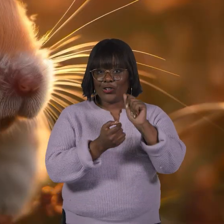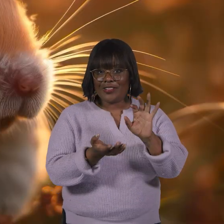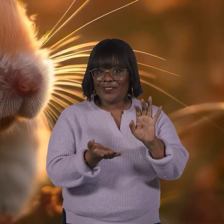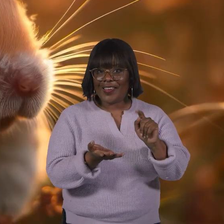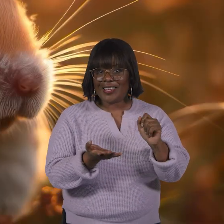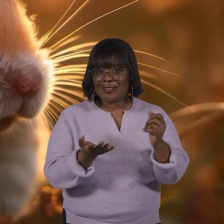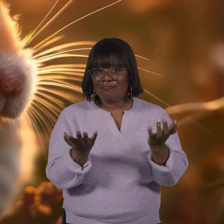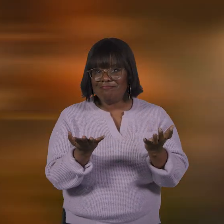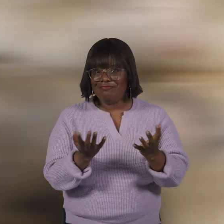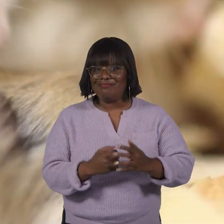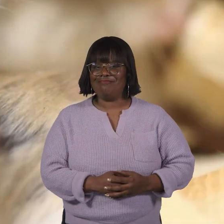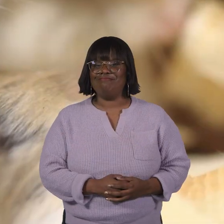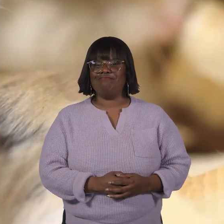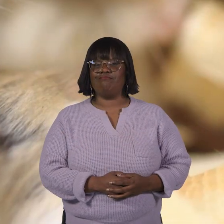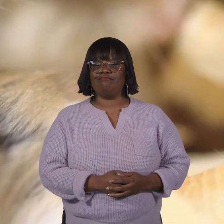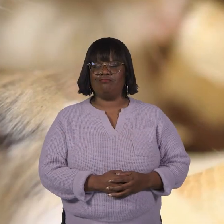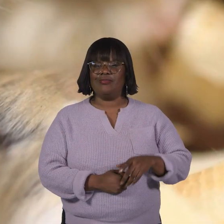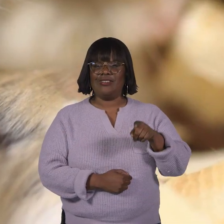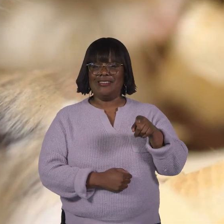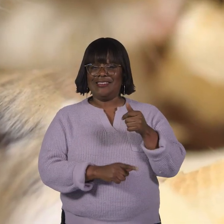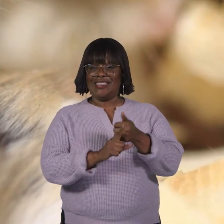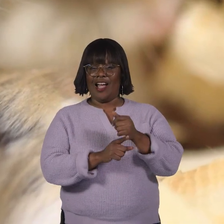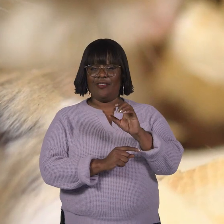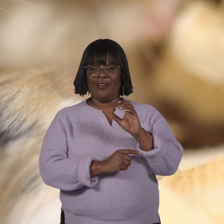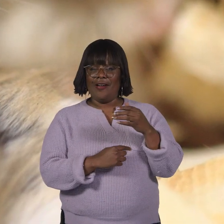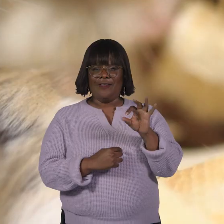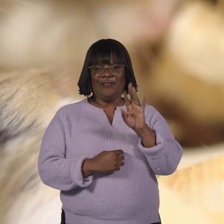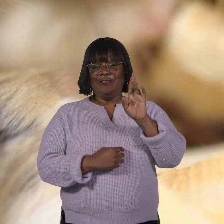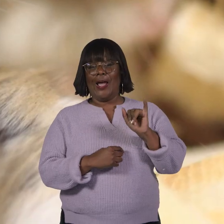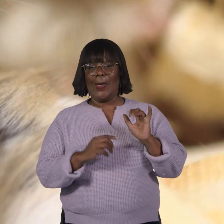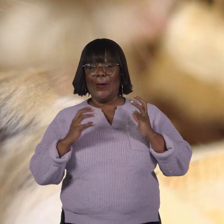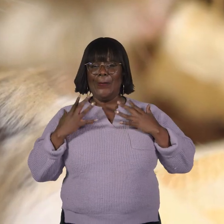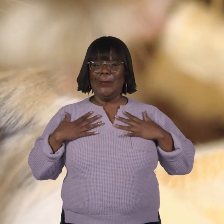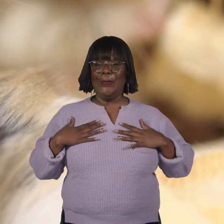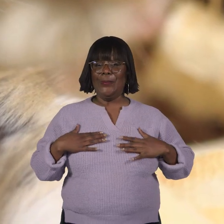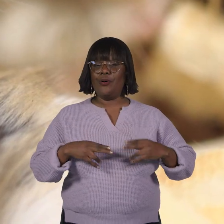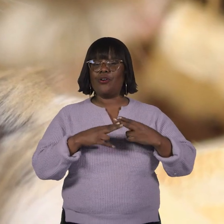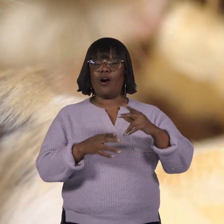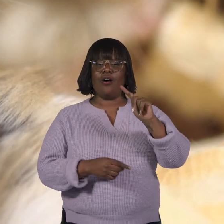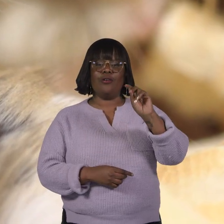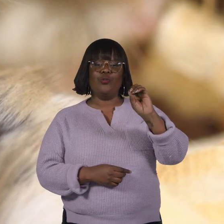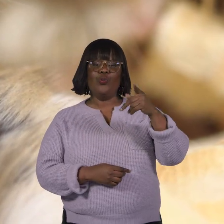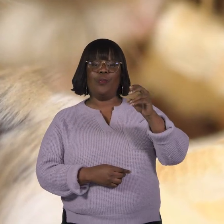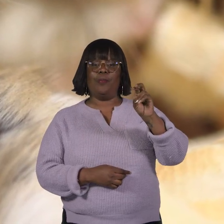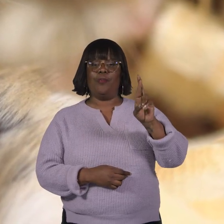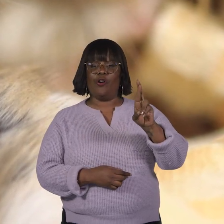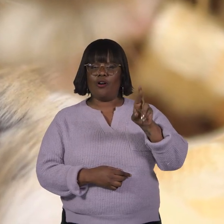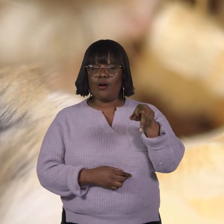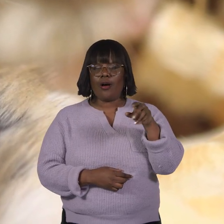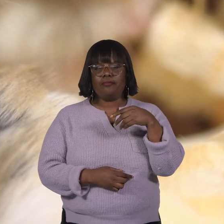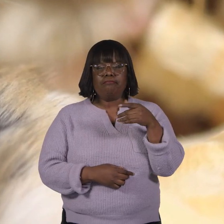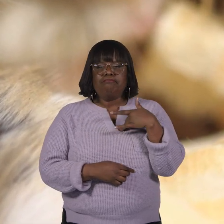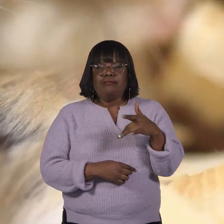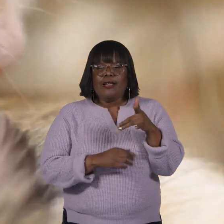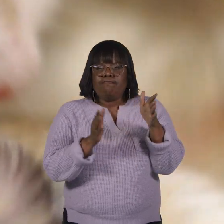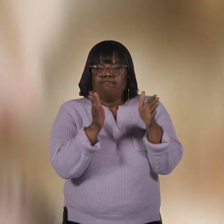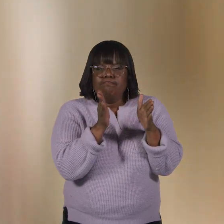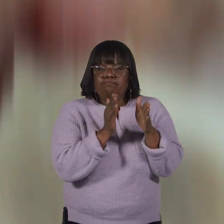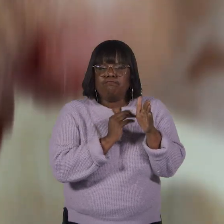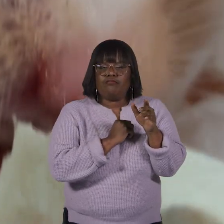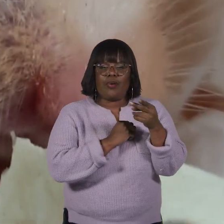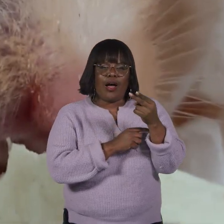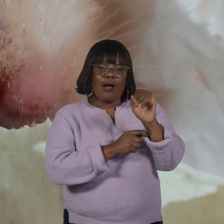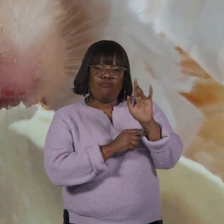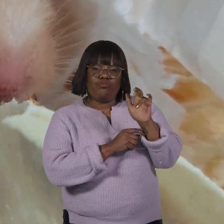facts these furry critters have a remarkable ability called torpor which is like a mini hibernation